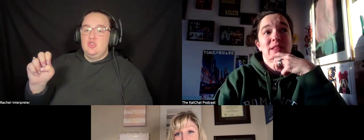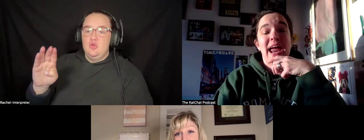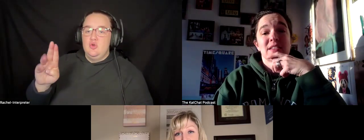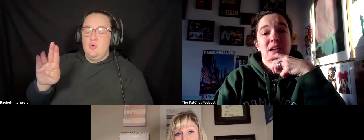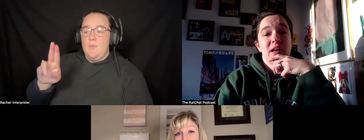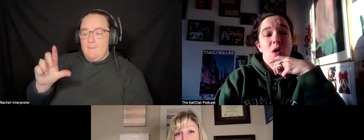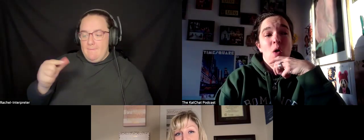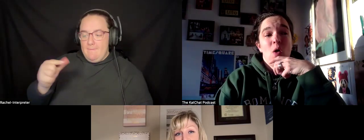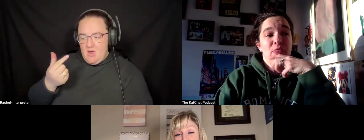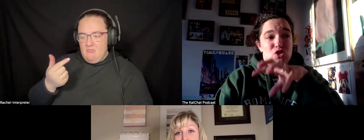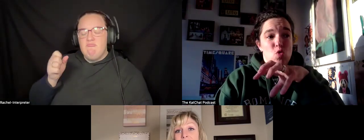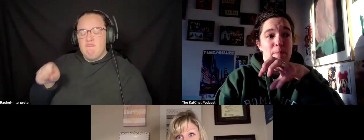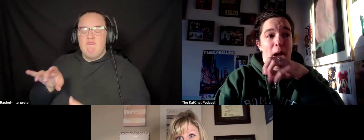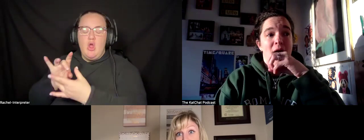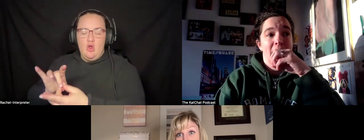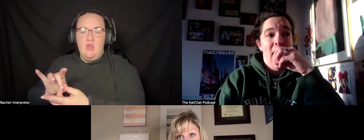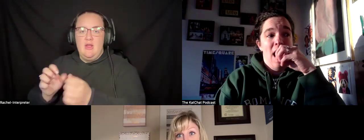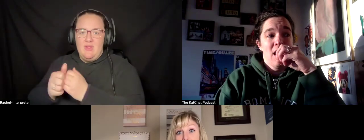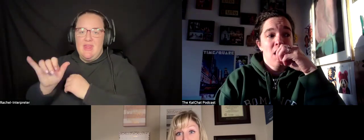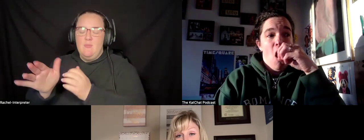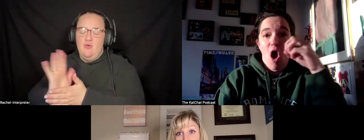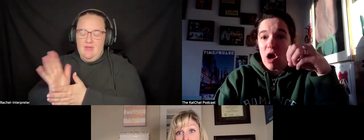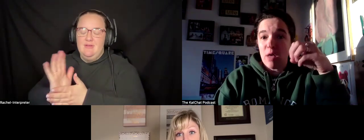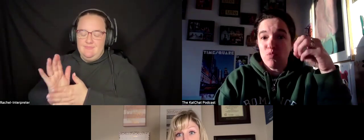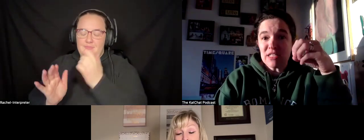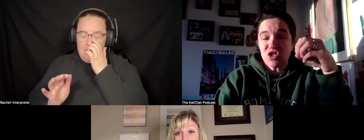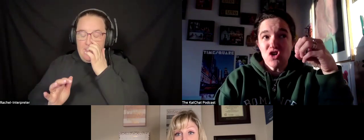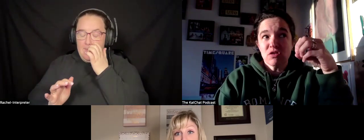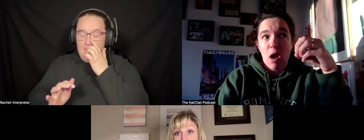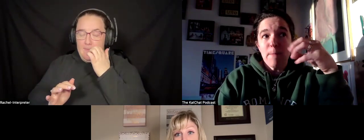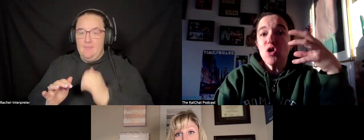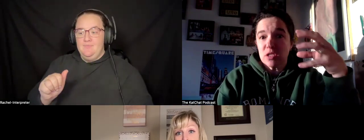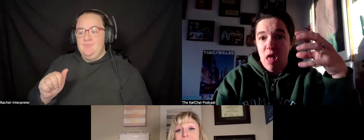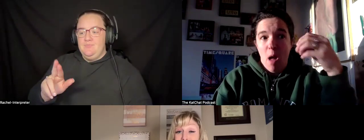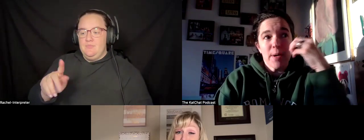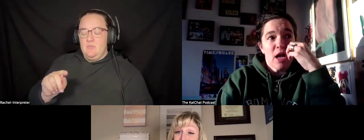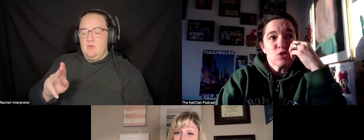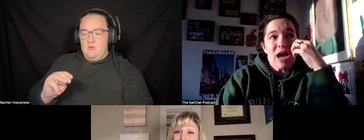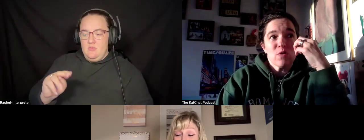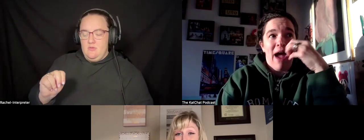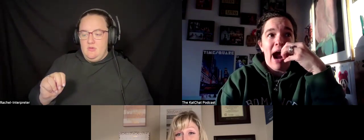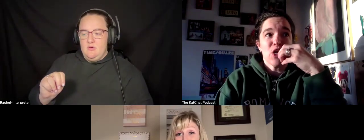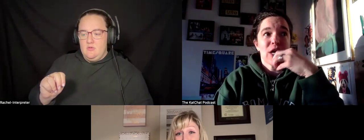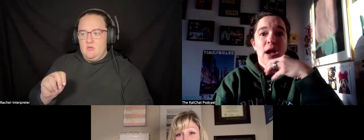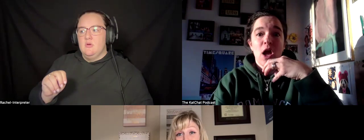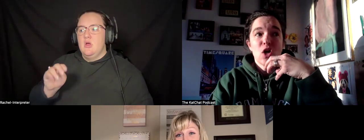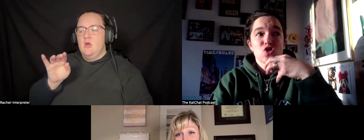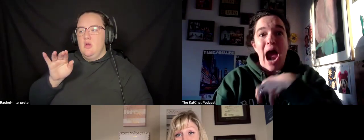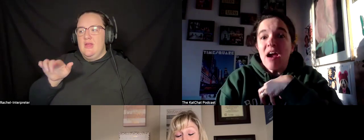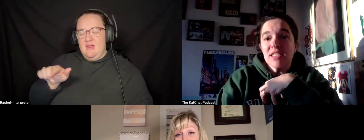definitely relate with Schoenberg and Arden Wheaton's poster because I'm trying to find